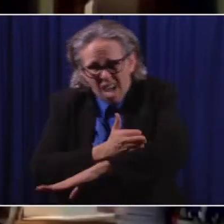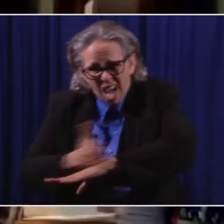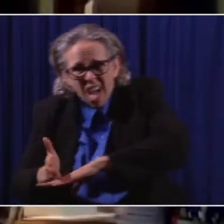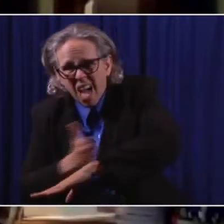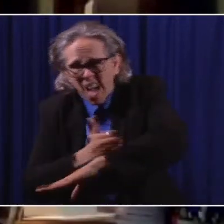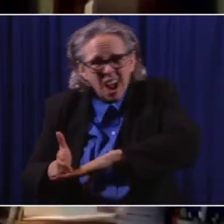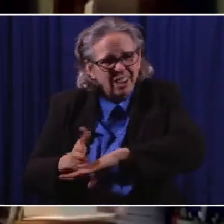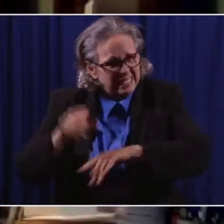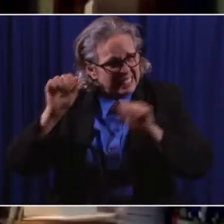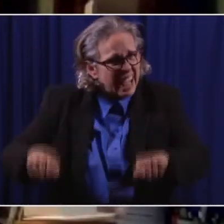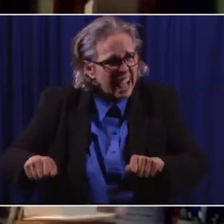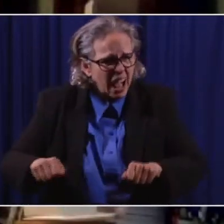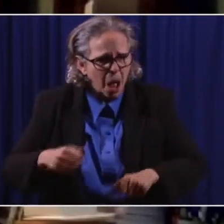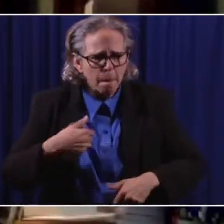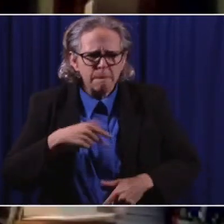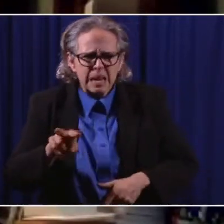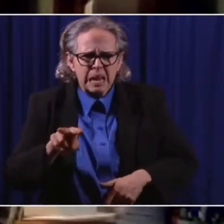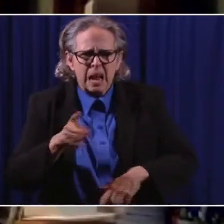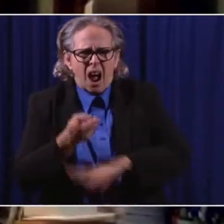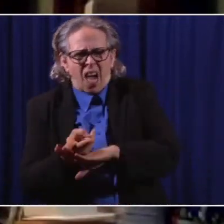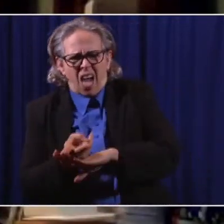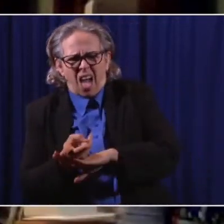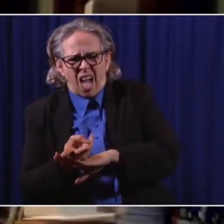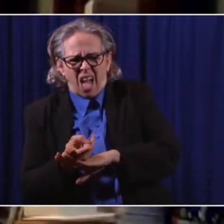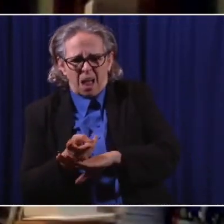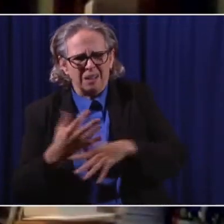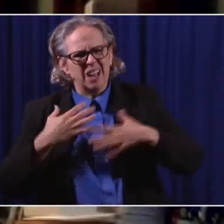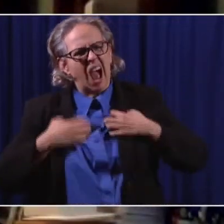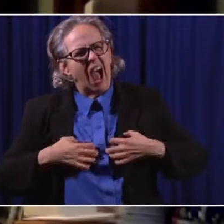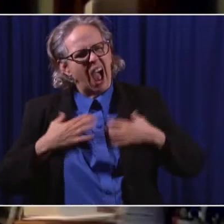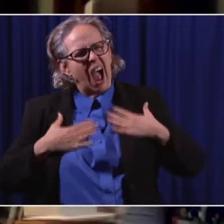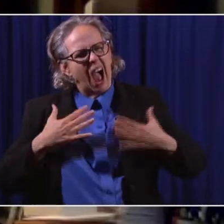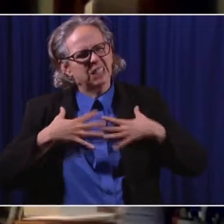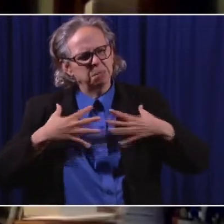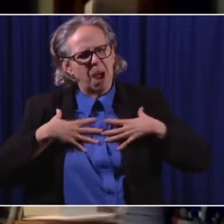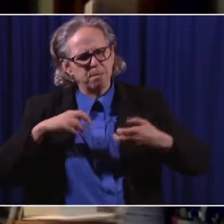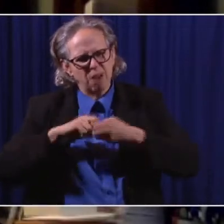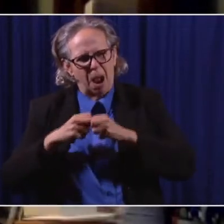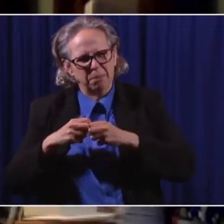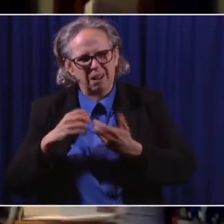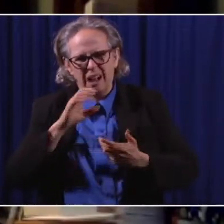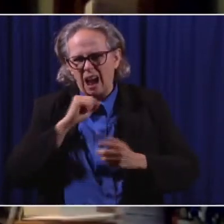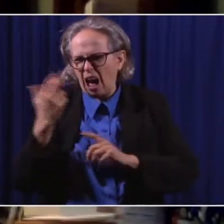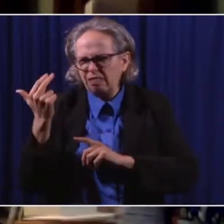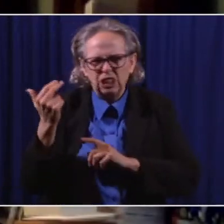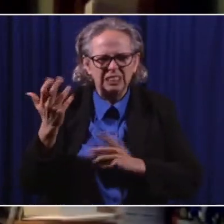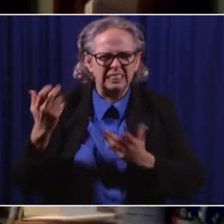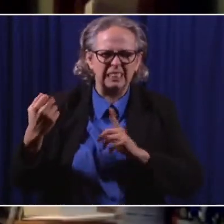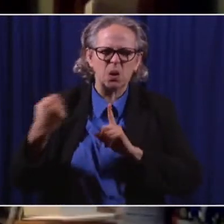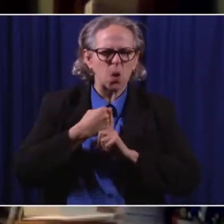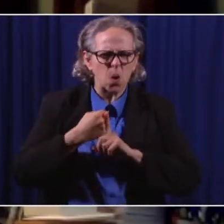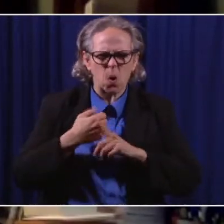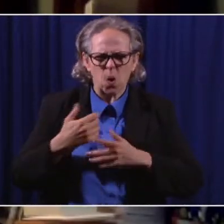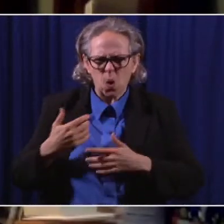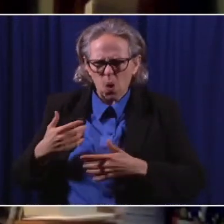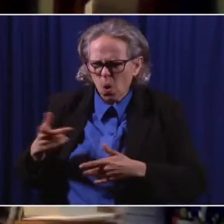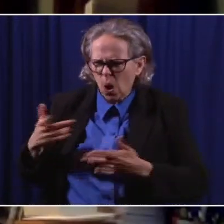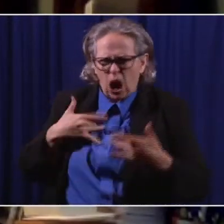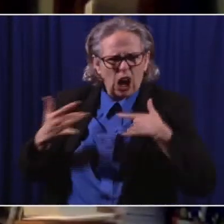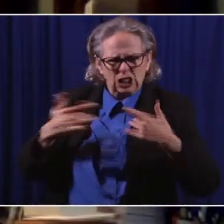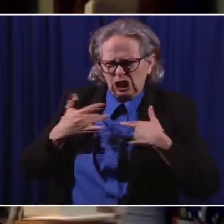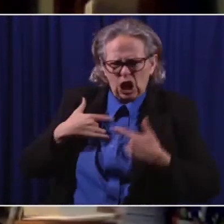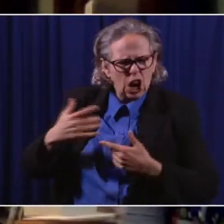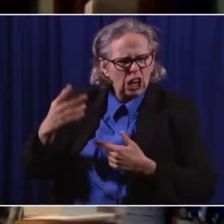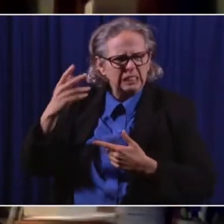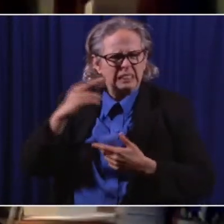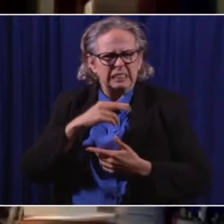old, they were very concerned about how this would go for me. So my message to the people of Ohio